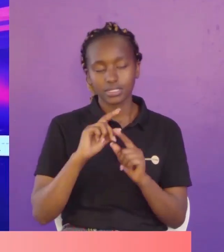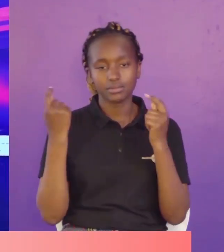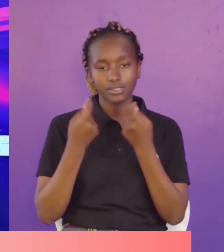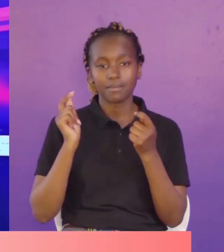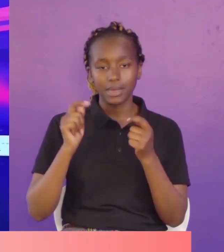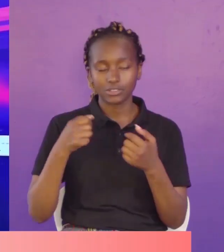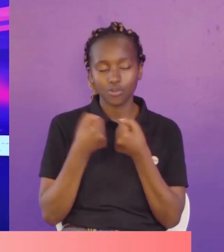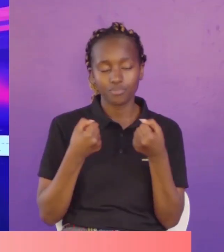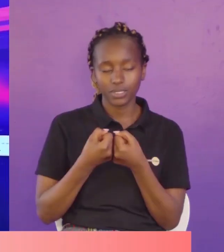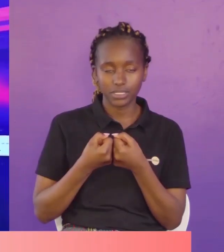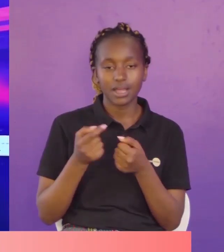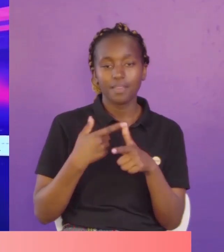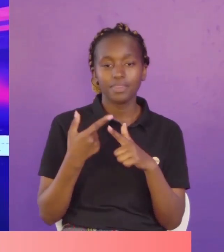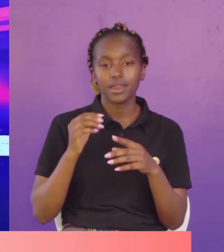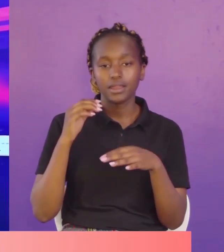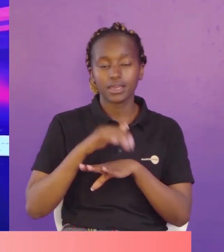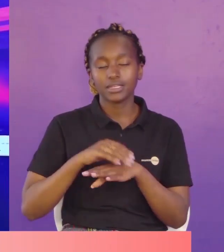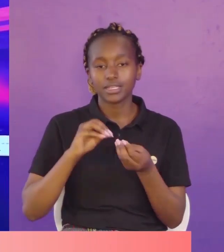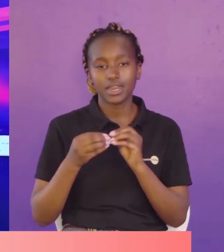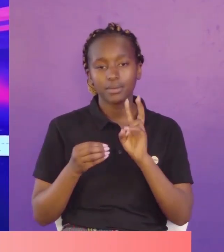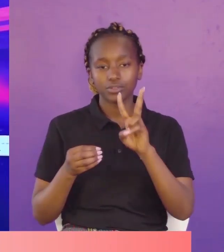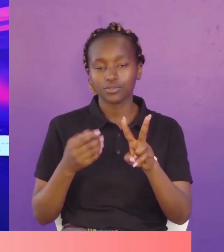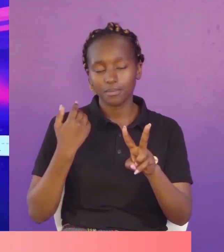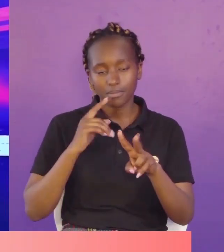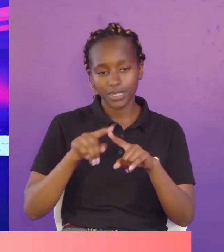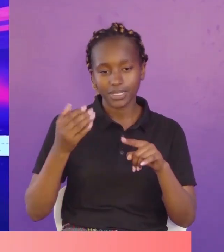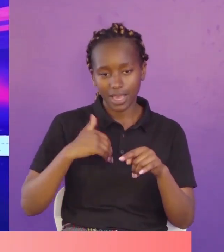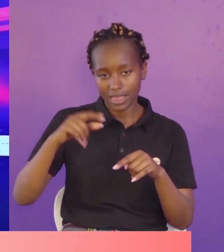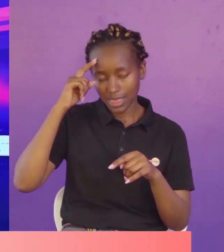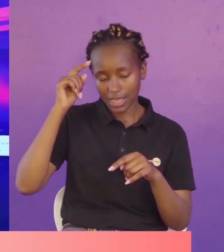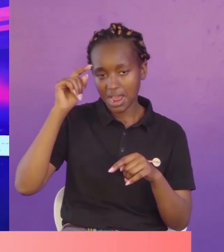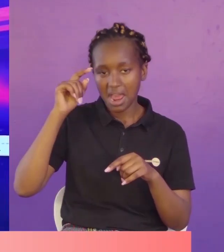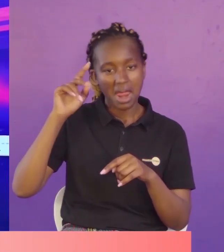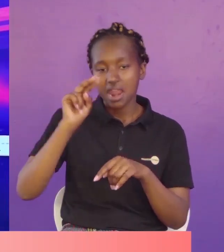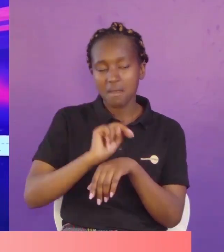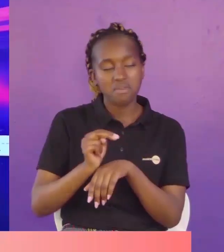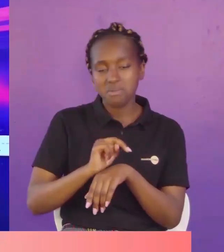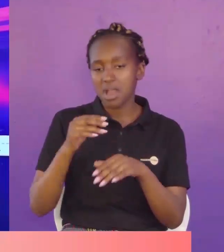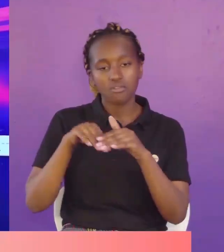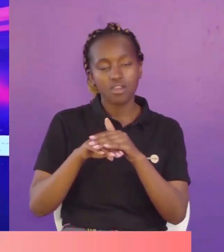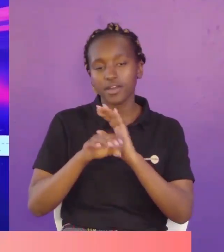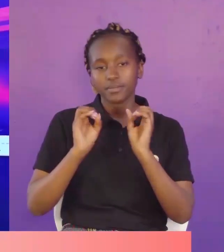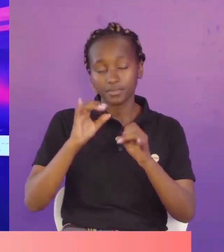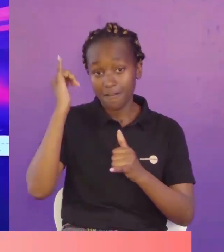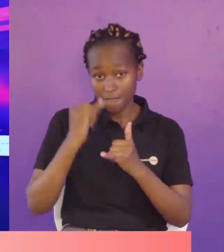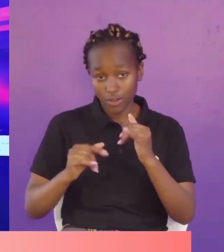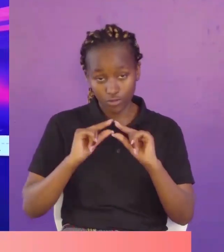number 2. But according to me, naona Namibia kibaki hapo. Okay. Yeah. Okay, the last group, which is Group